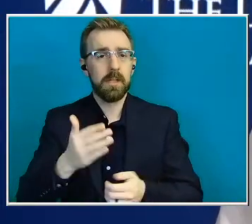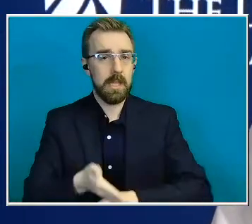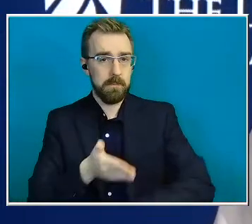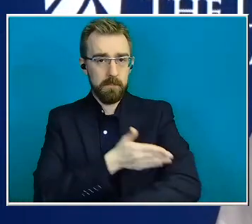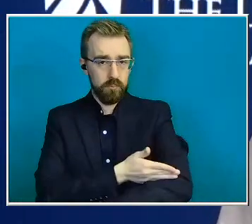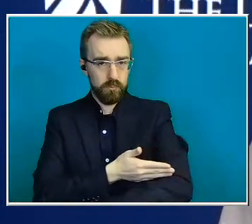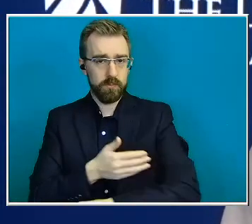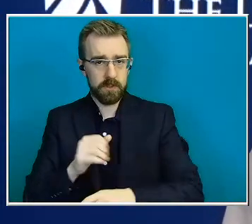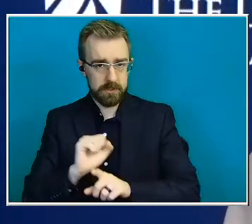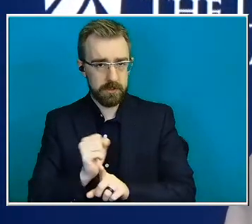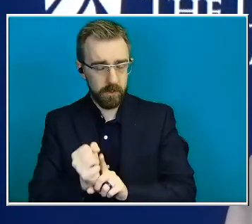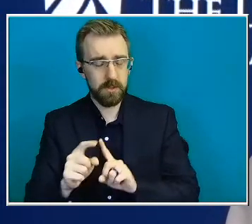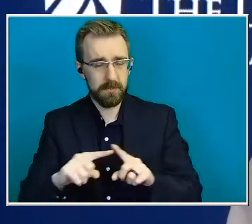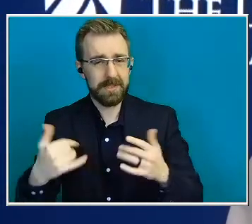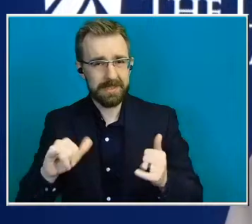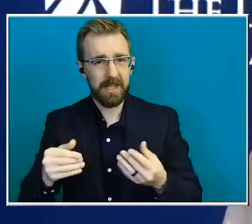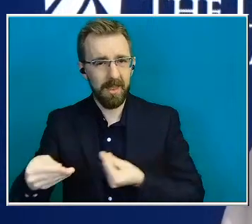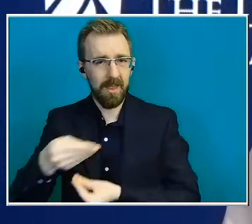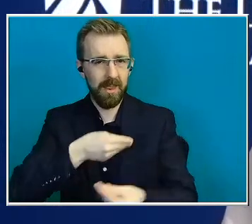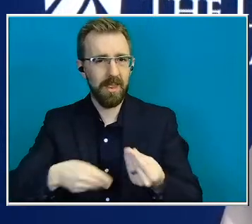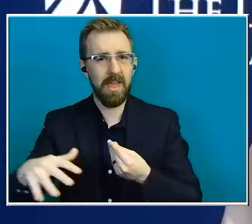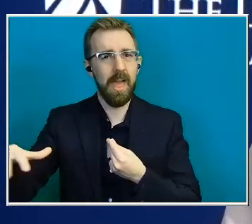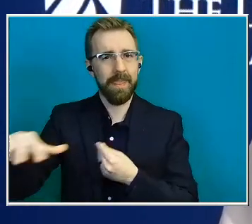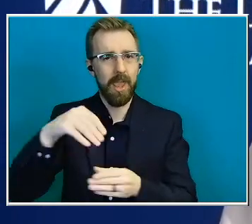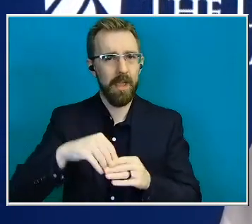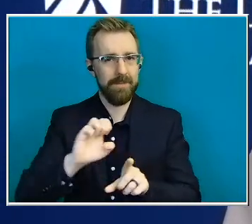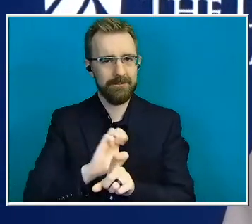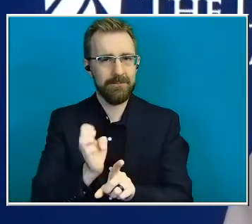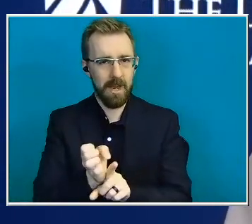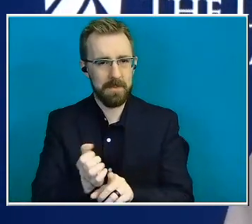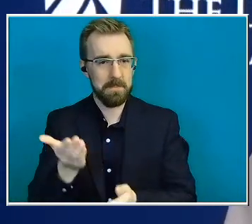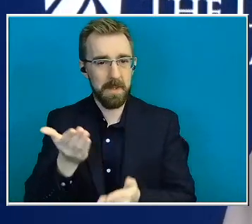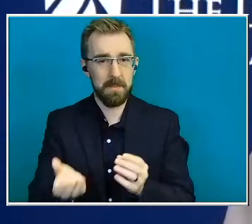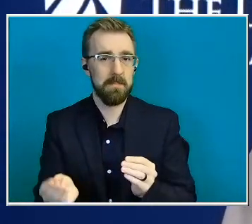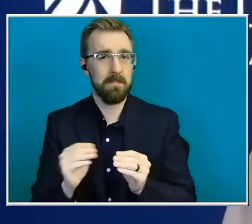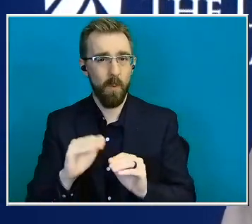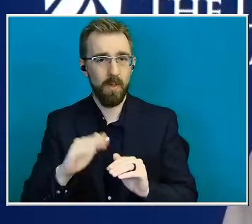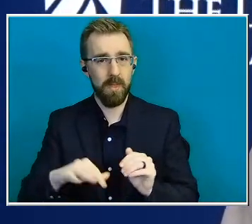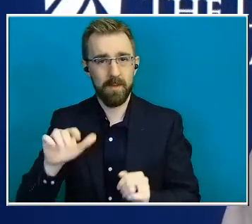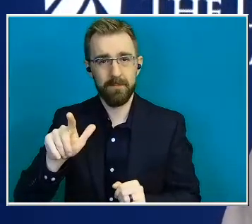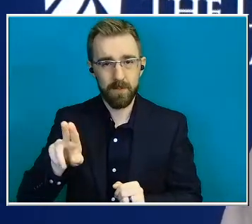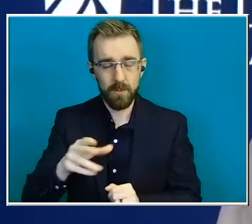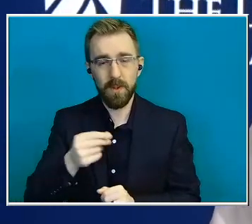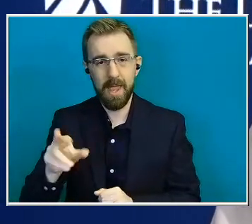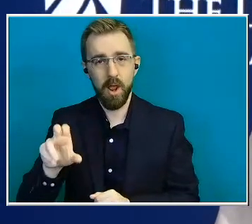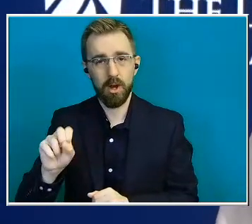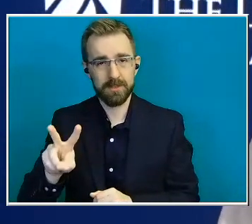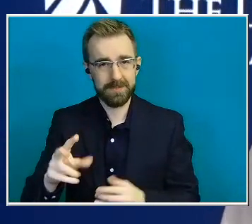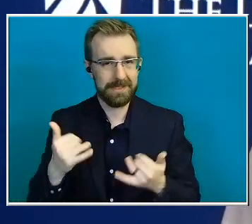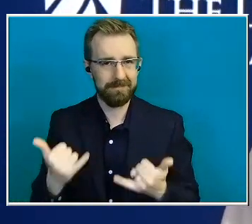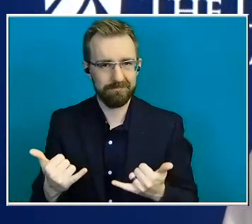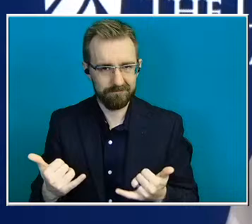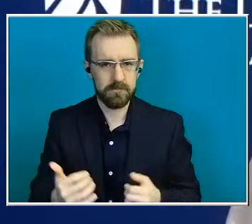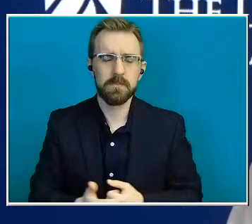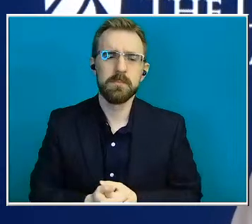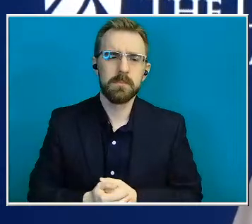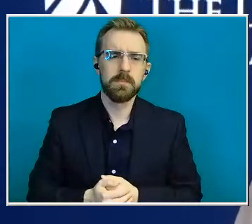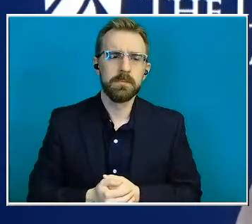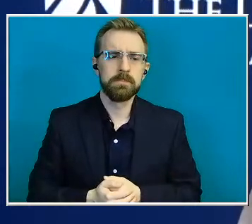still circulating out there in the environment, probably even more than influenza and RSV at this point in time. And what we do